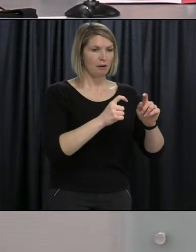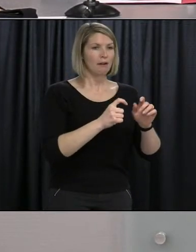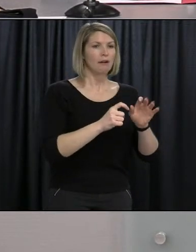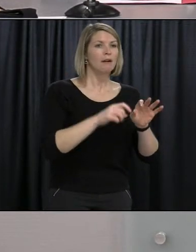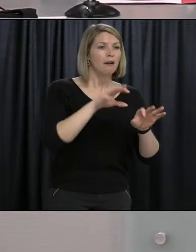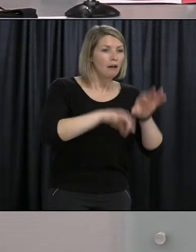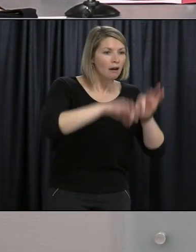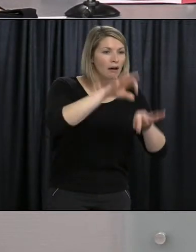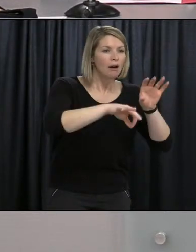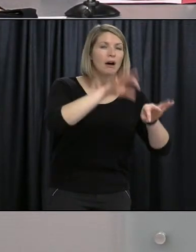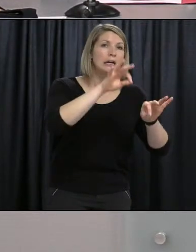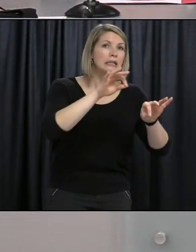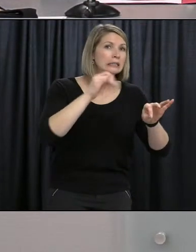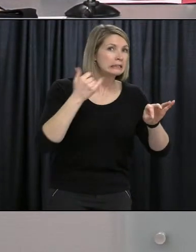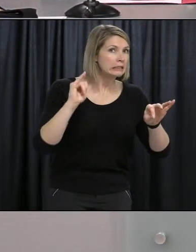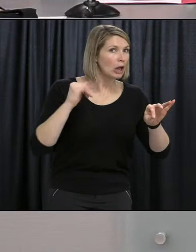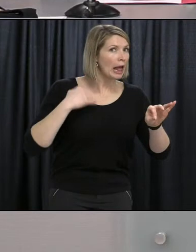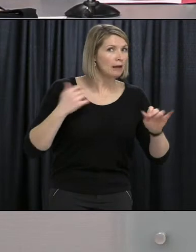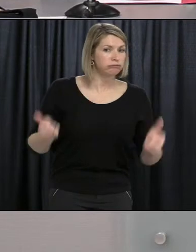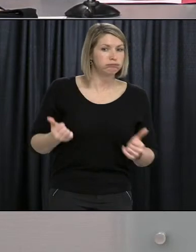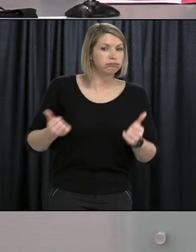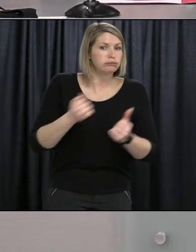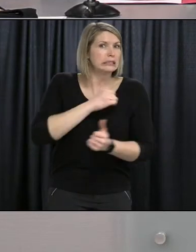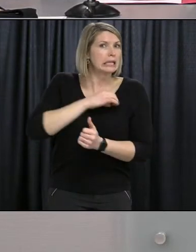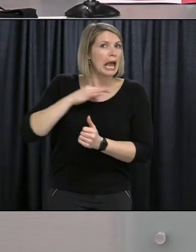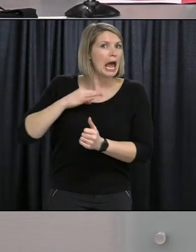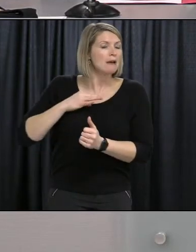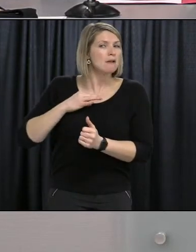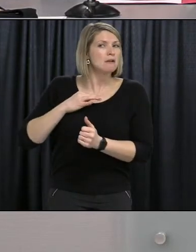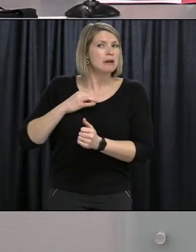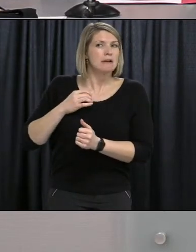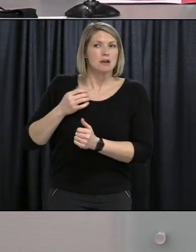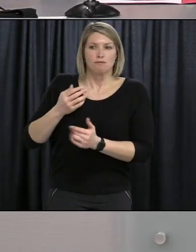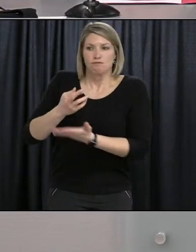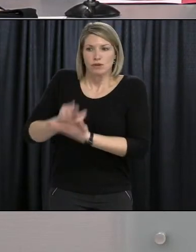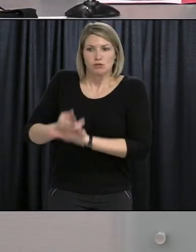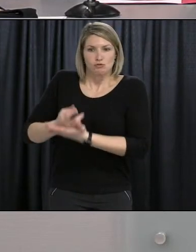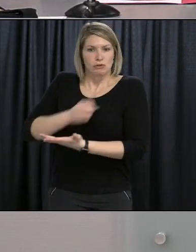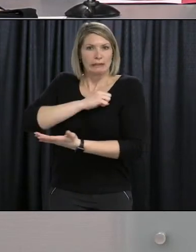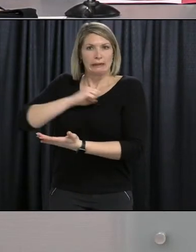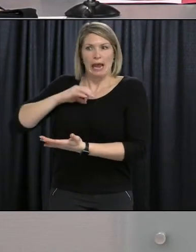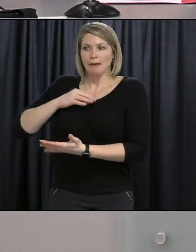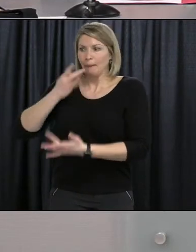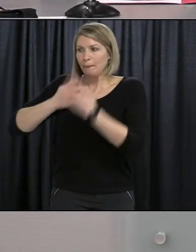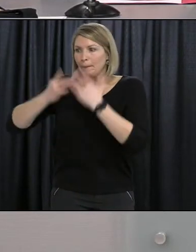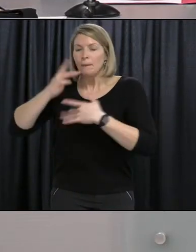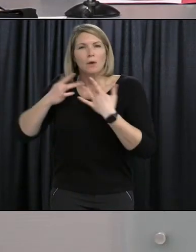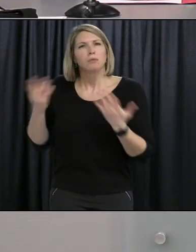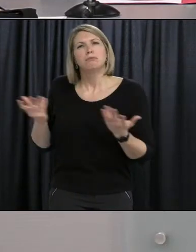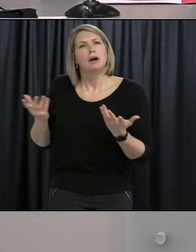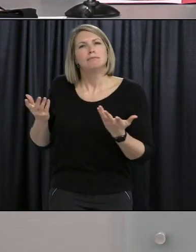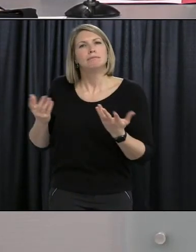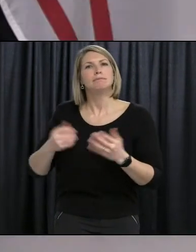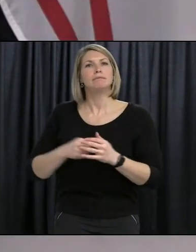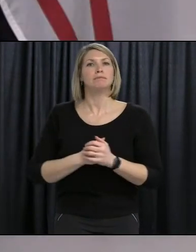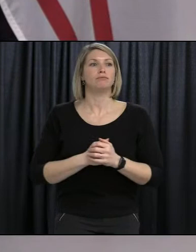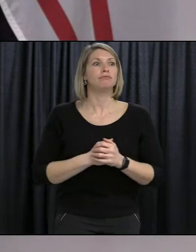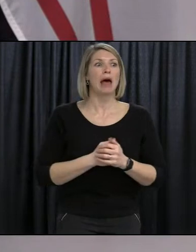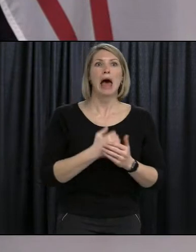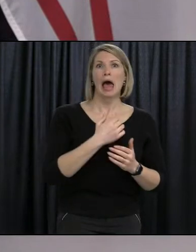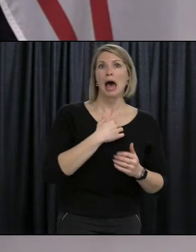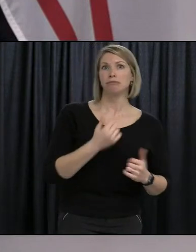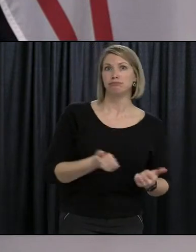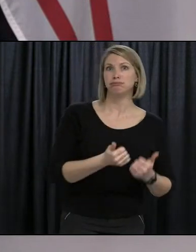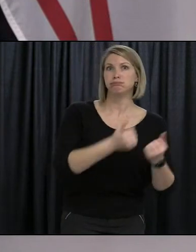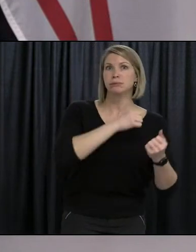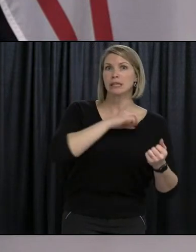Do we still have capacity there? Are we getting close to the edge? How is that going? We certainly have contact tracing